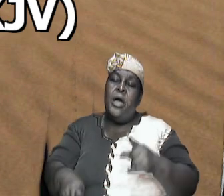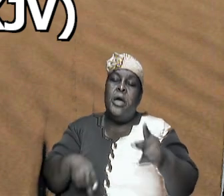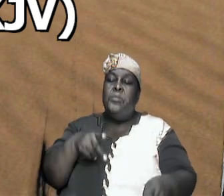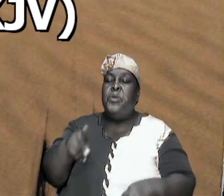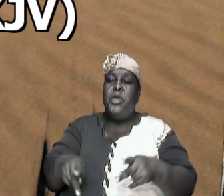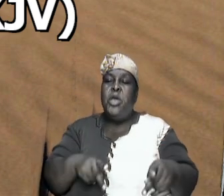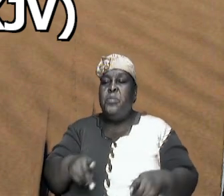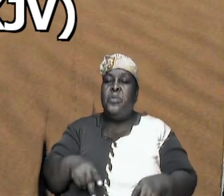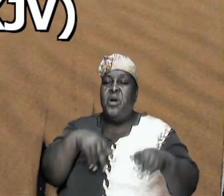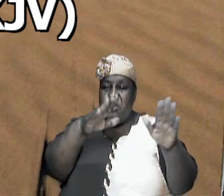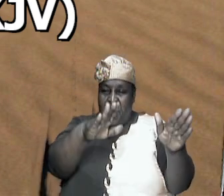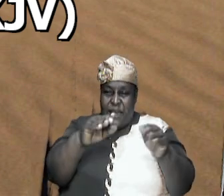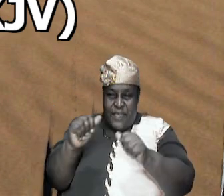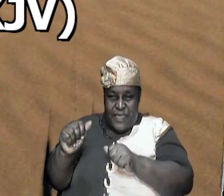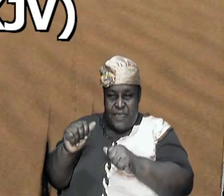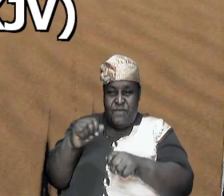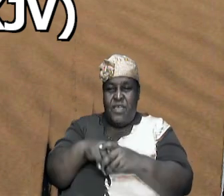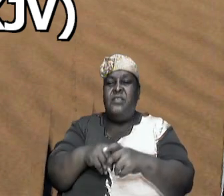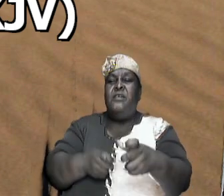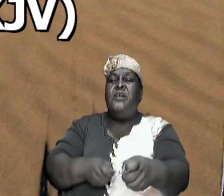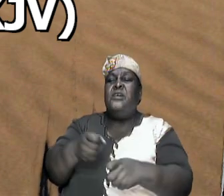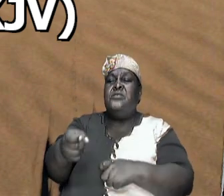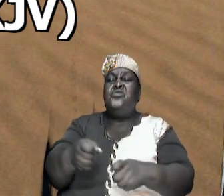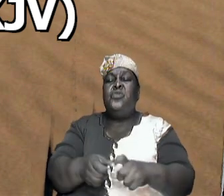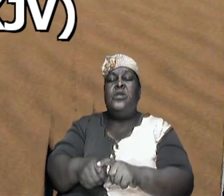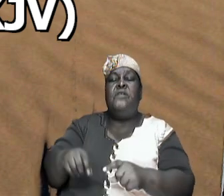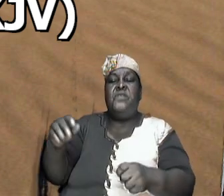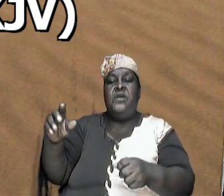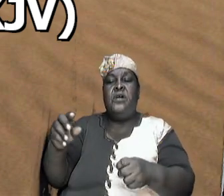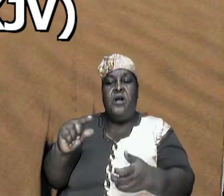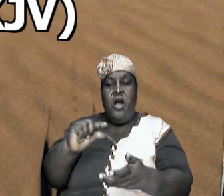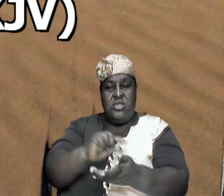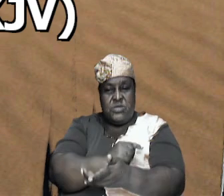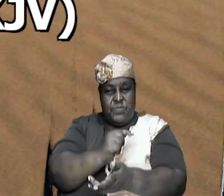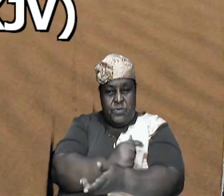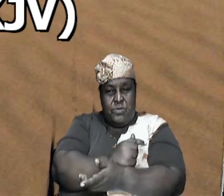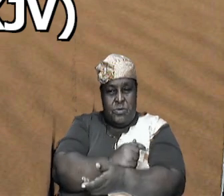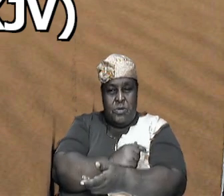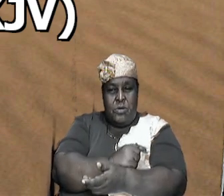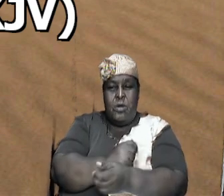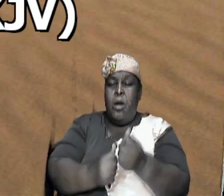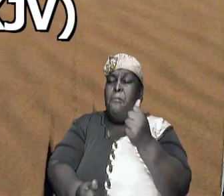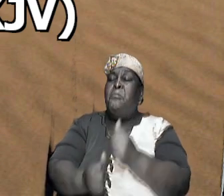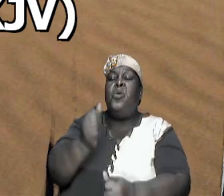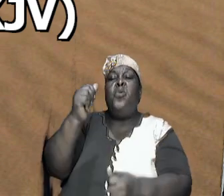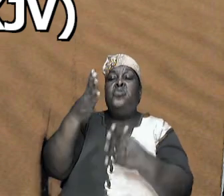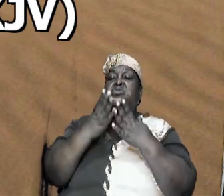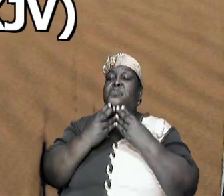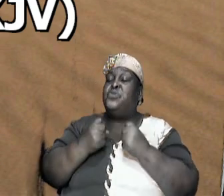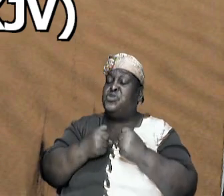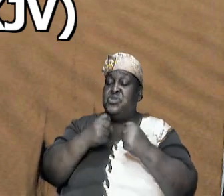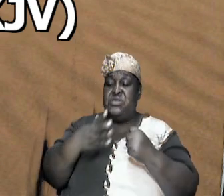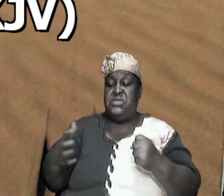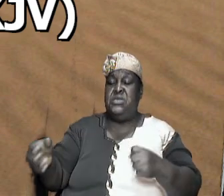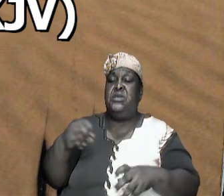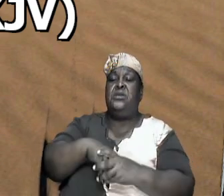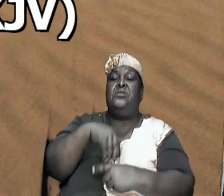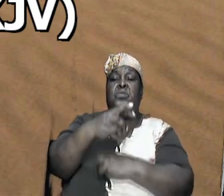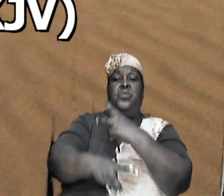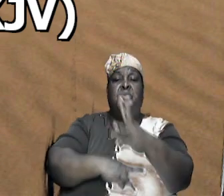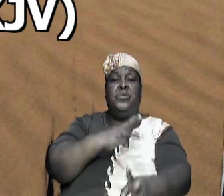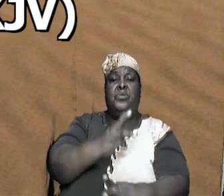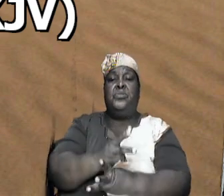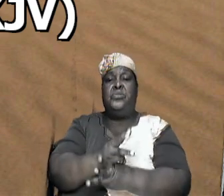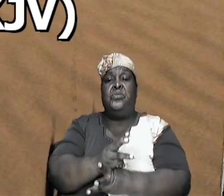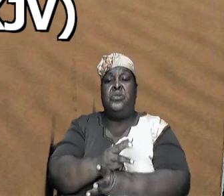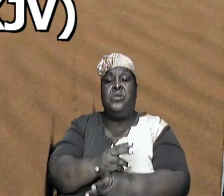left in charge of the gospel. The gospel is the most precious thing in the entire world. And this